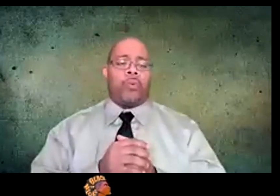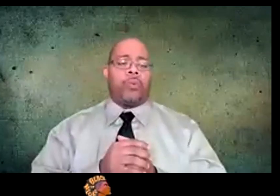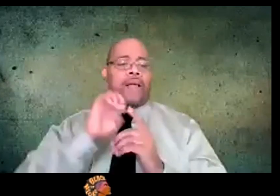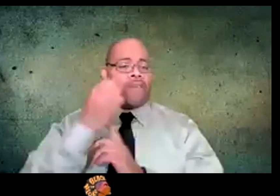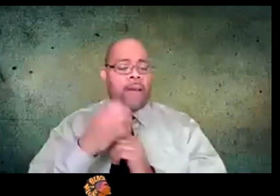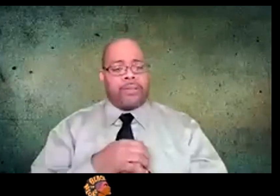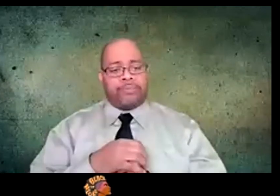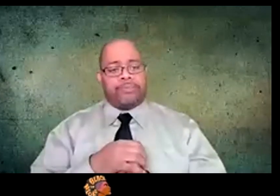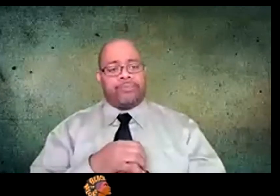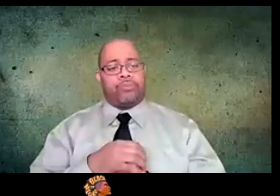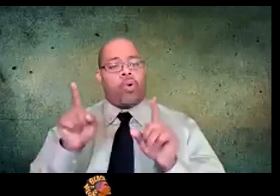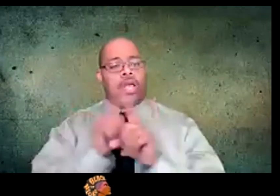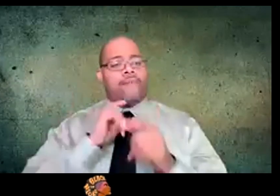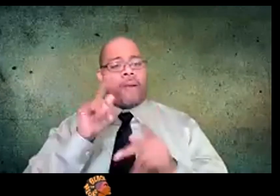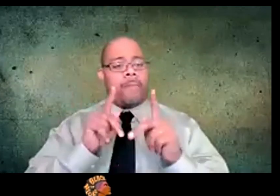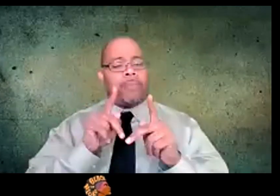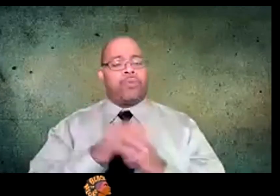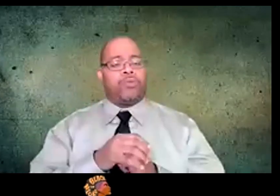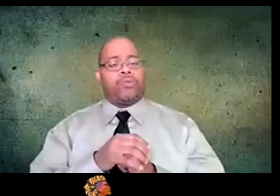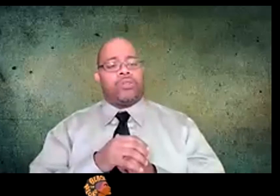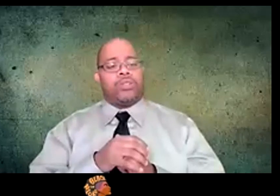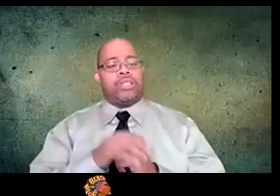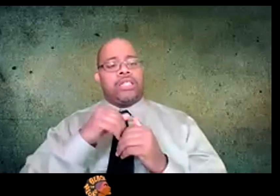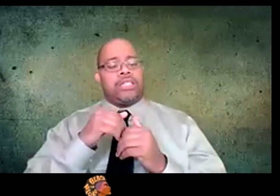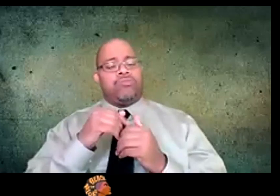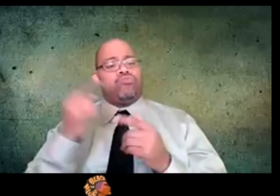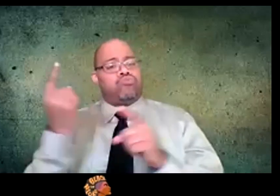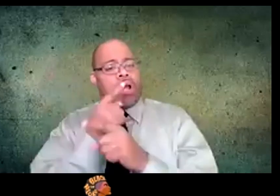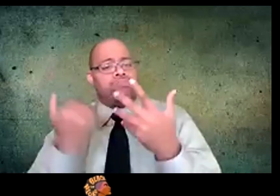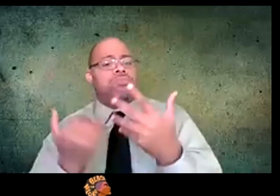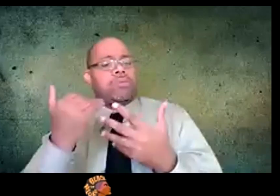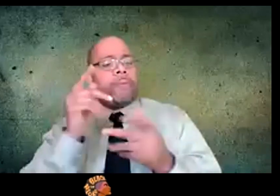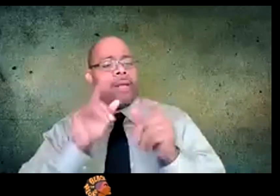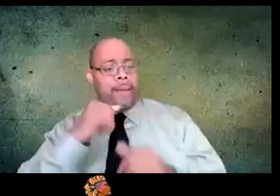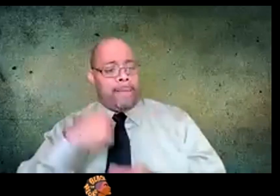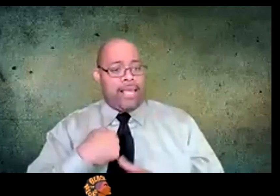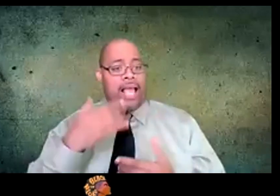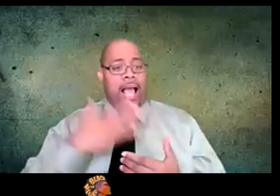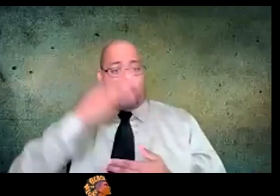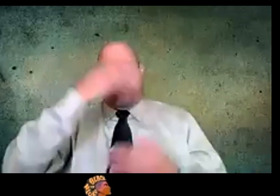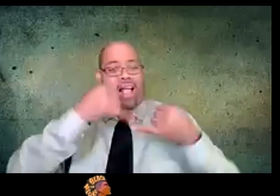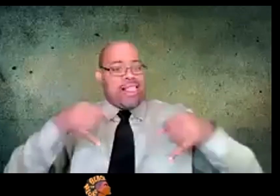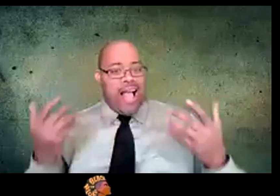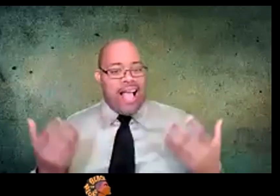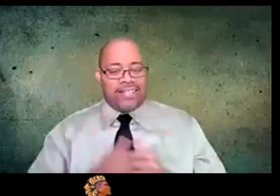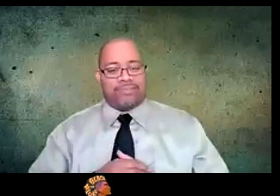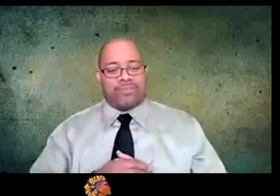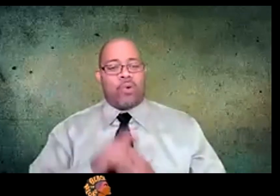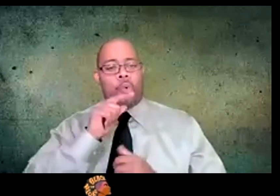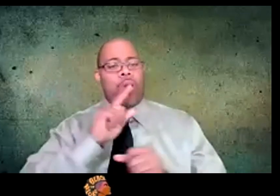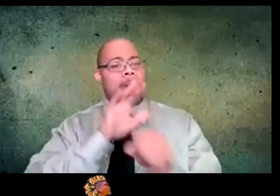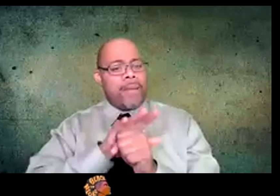environment. We also have people in the rank and file, guys like me on the front line who are committed